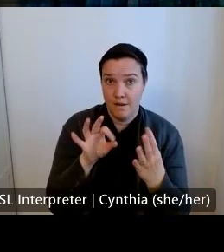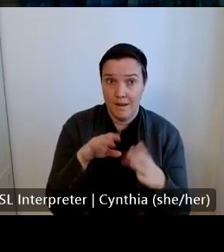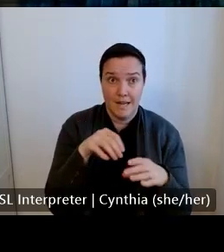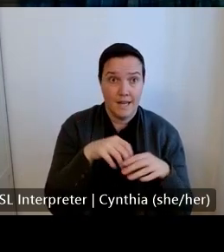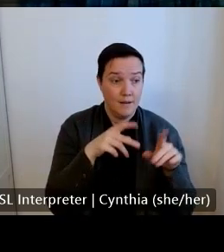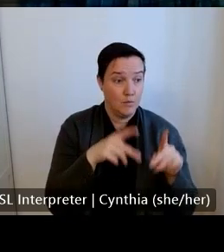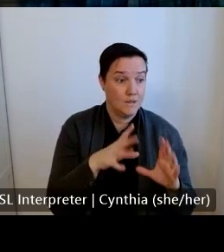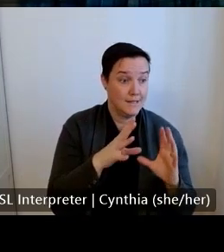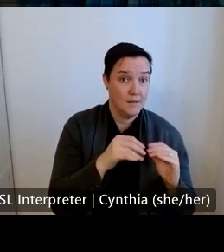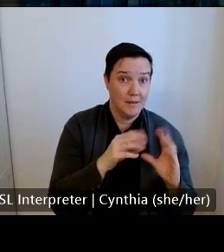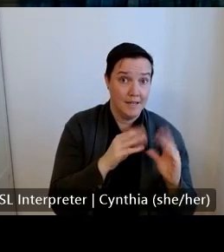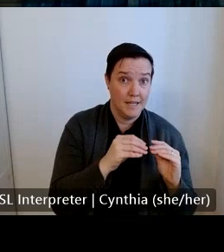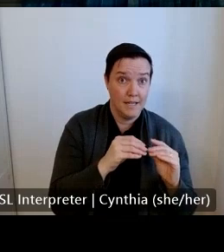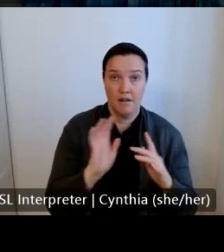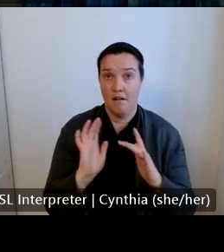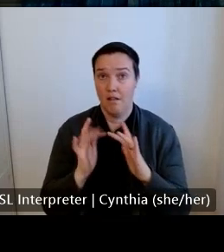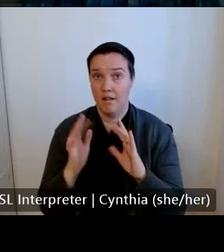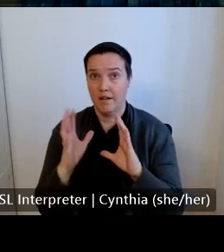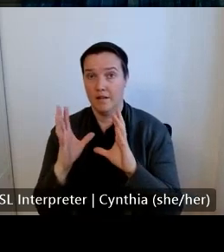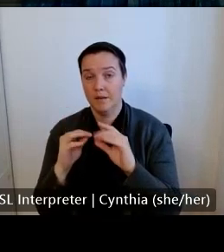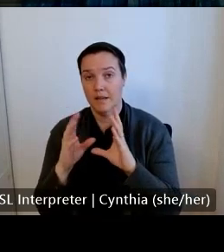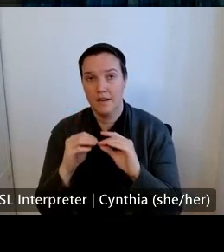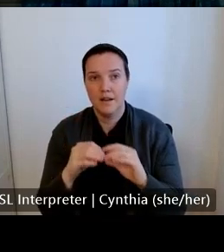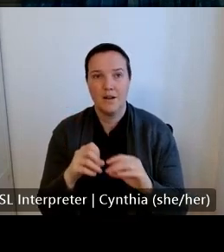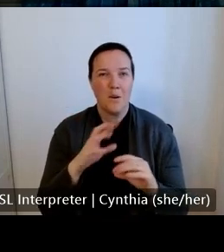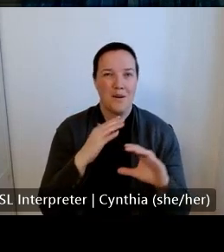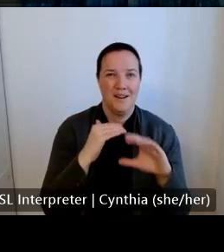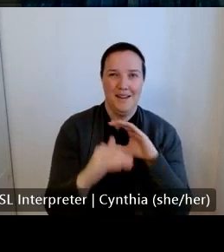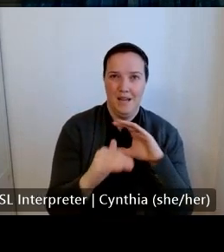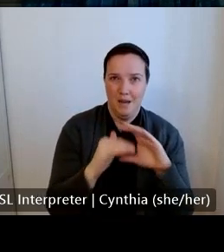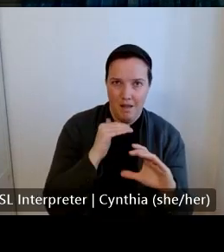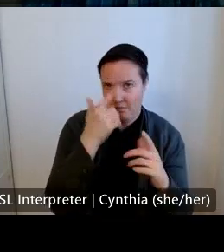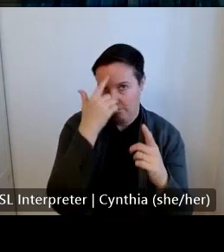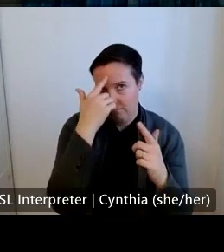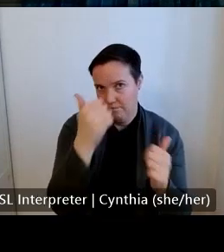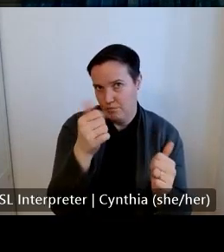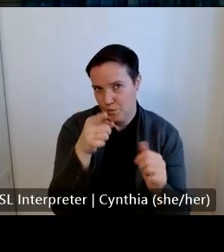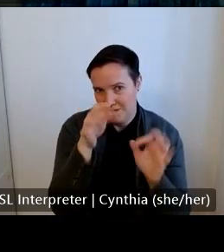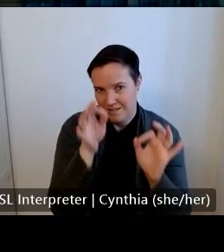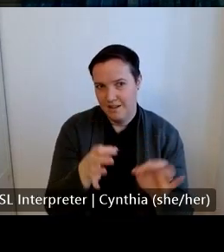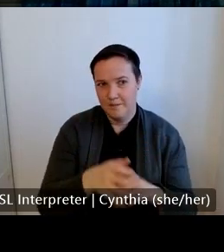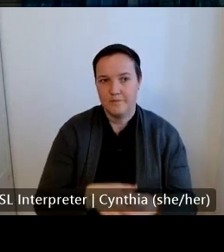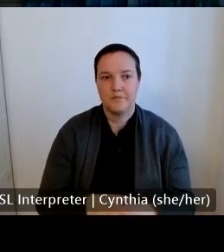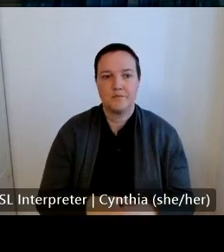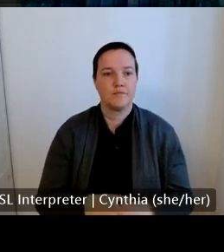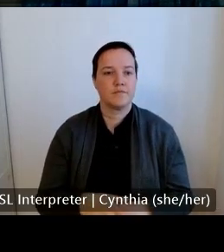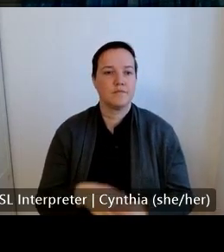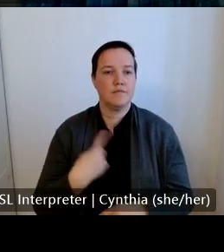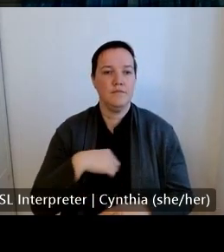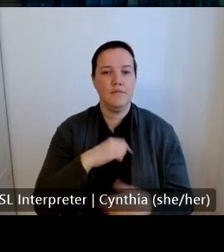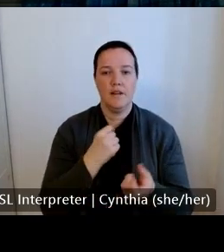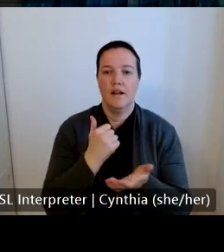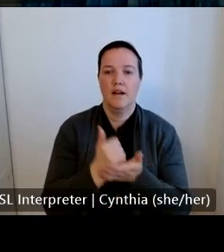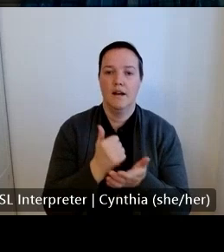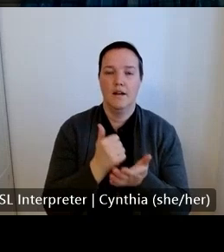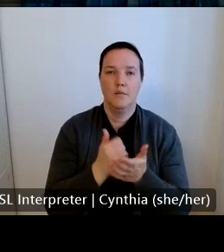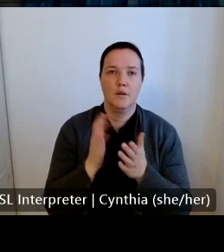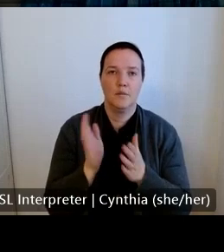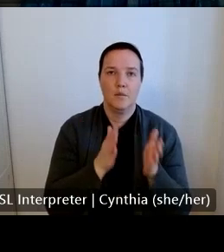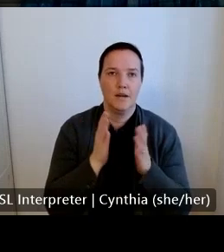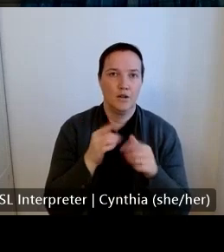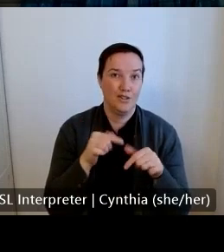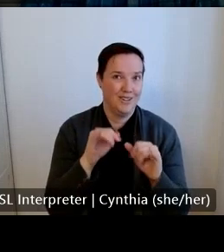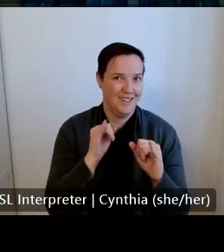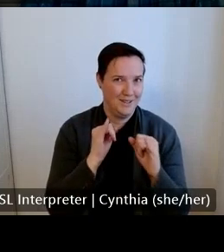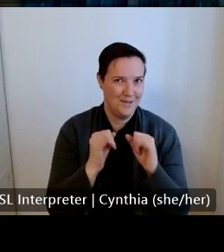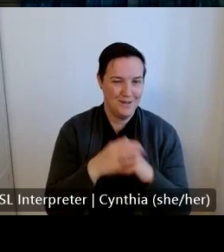in-person meeting, in a virtual meeting, or via email, whichever one suits you best. We also help you prepare during